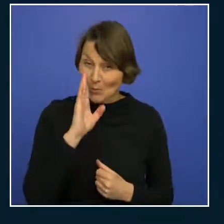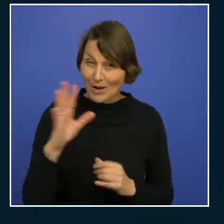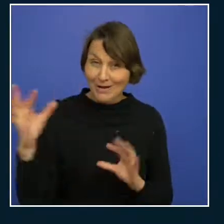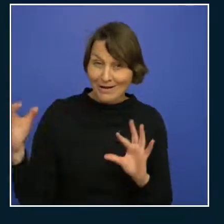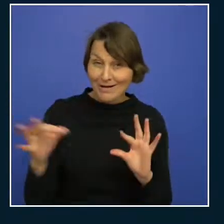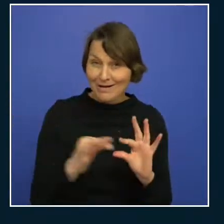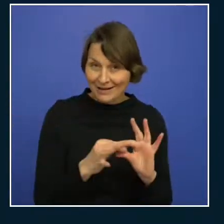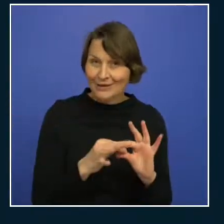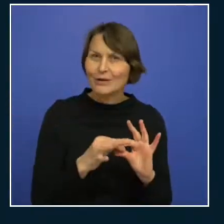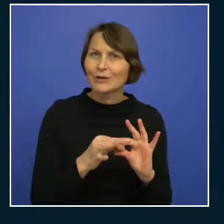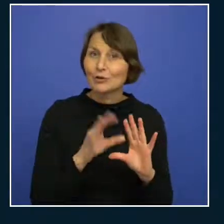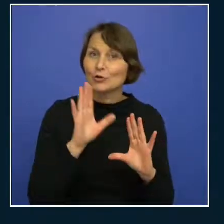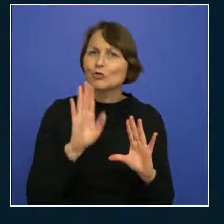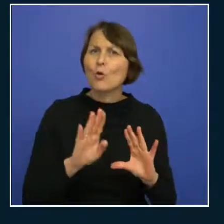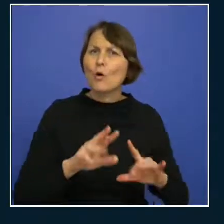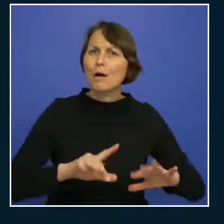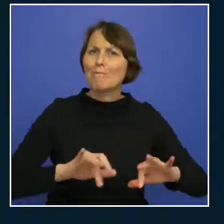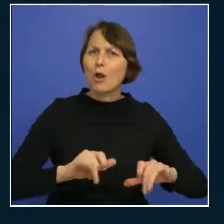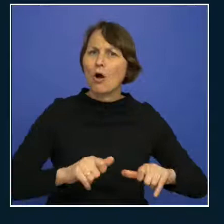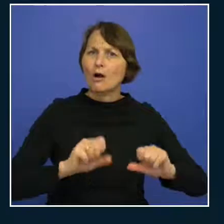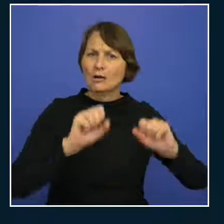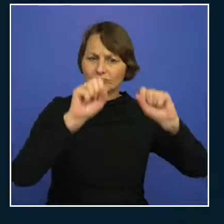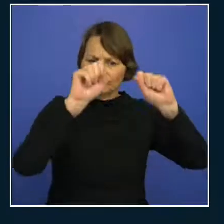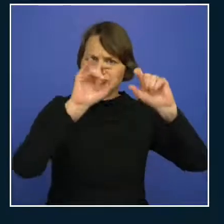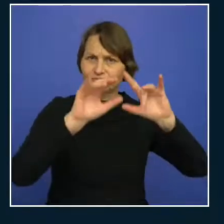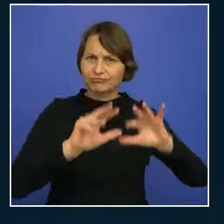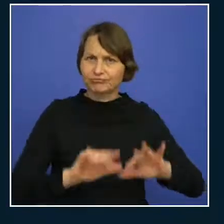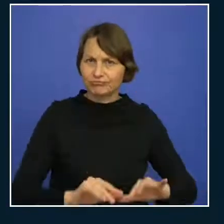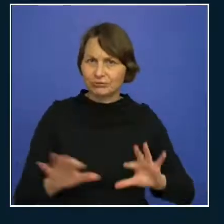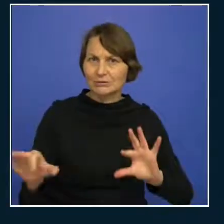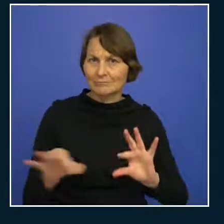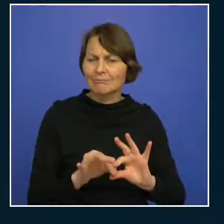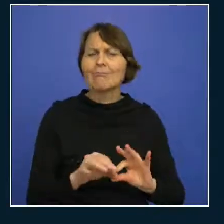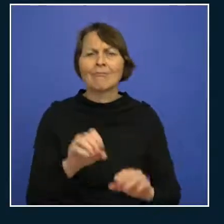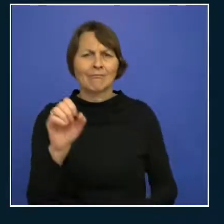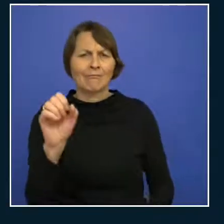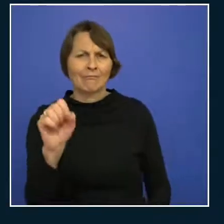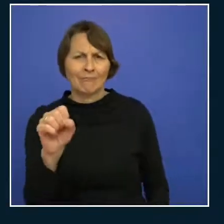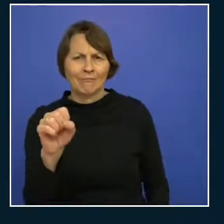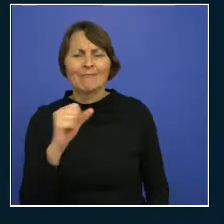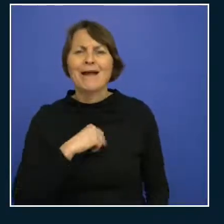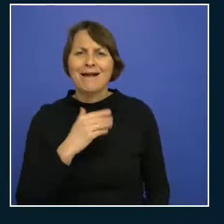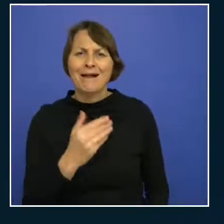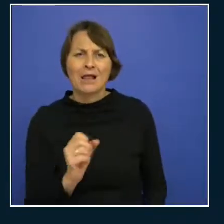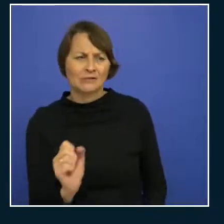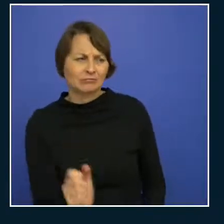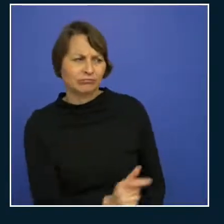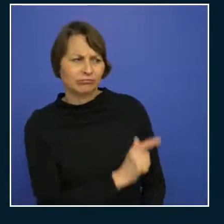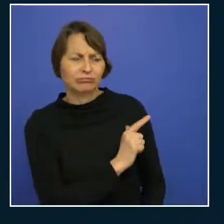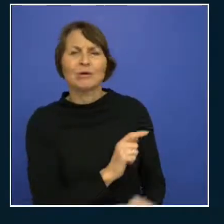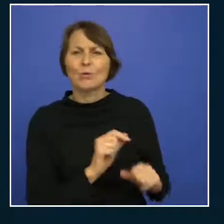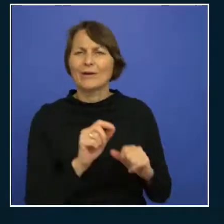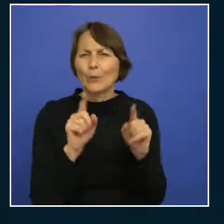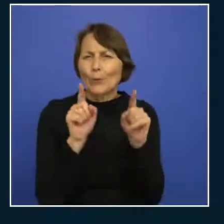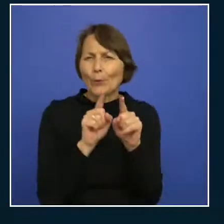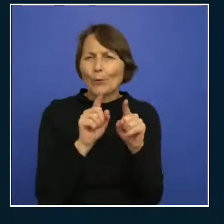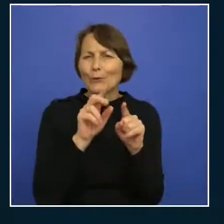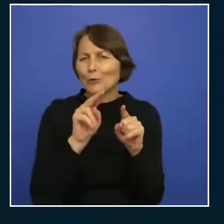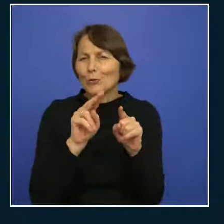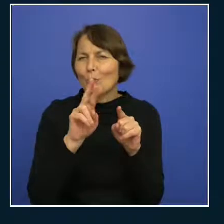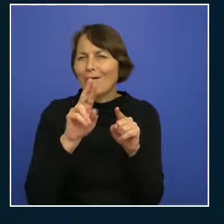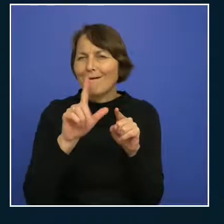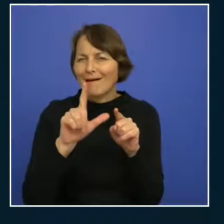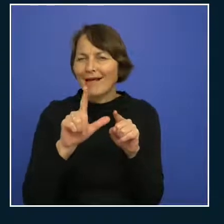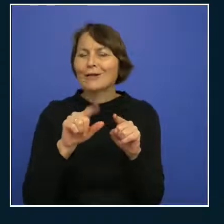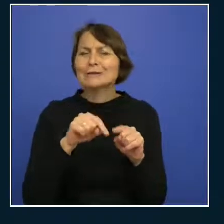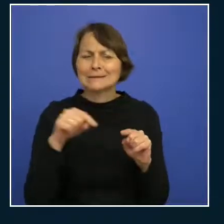series somewhere? Yeah. At the end, one of the last slides includes like a shortened URL, a tiny URL to the blog series. And